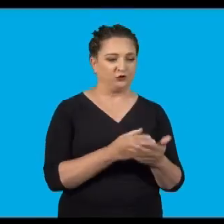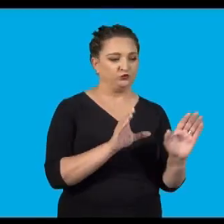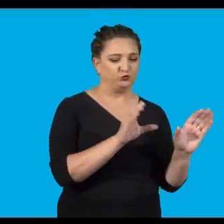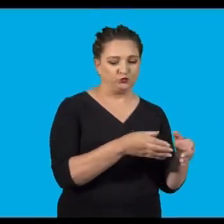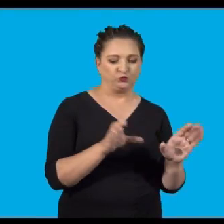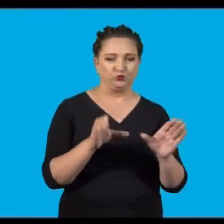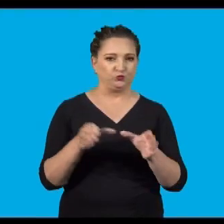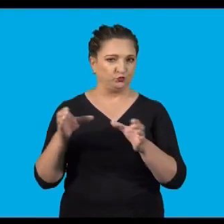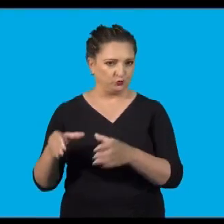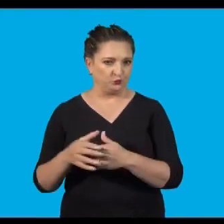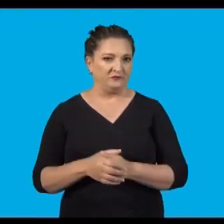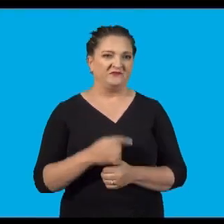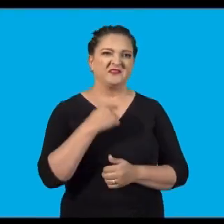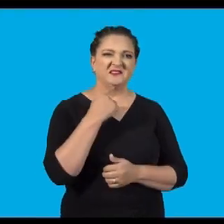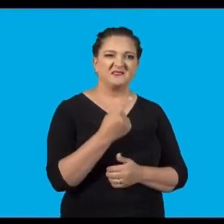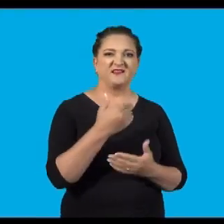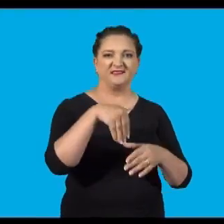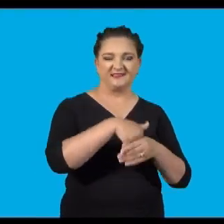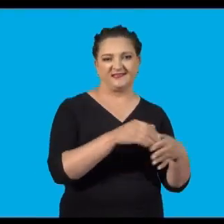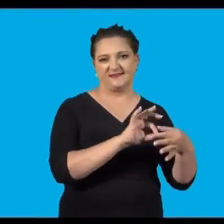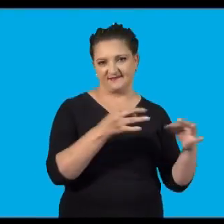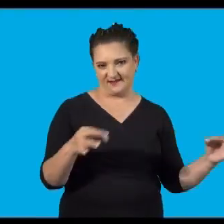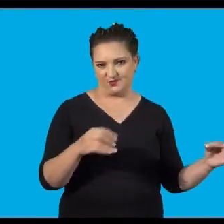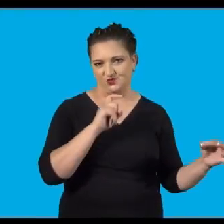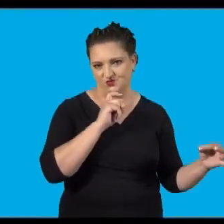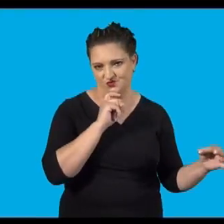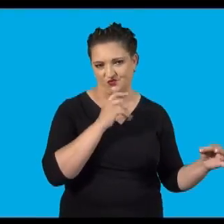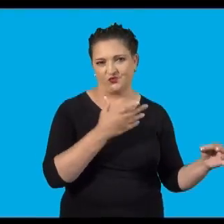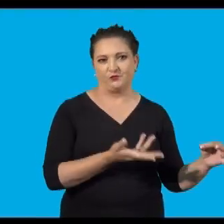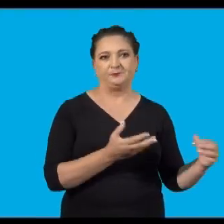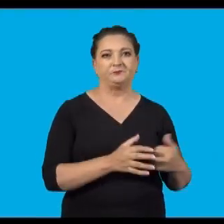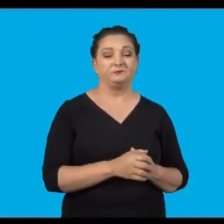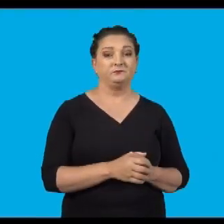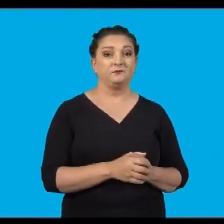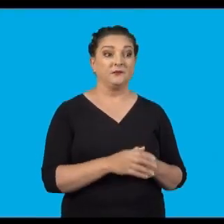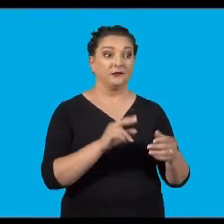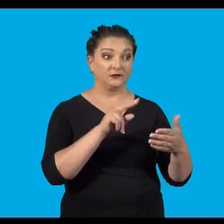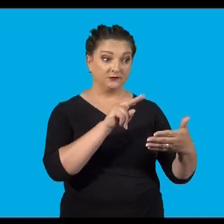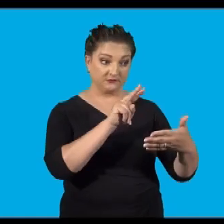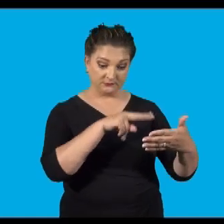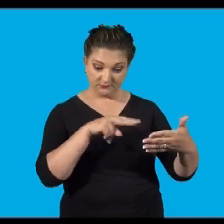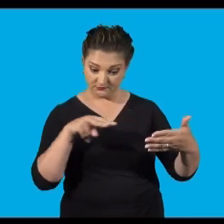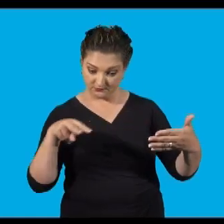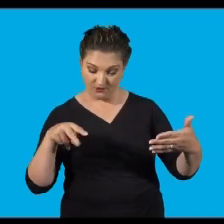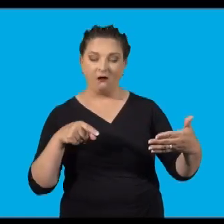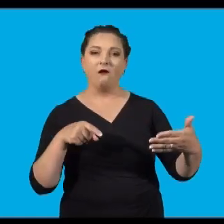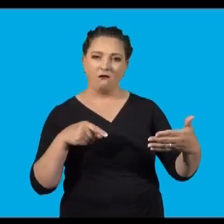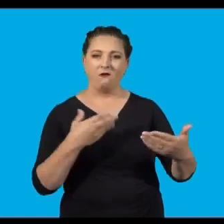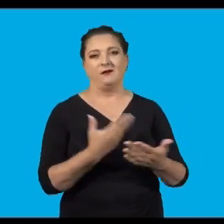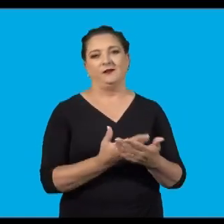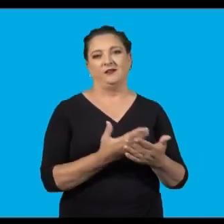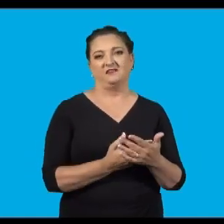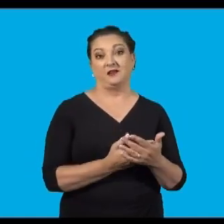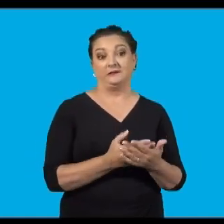are divided or classified when we use them in a sentence, all right? So you have to read the sentence and then